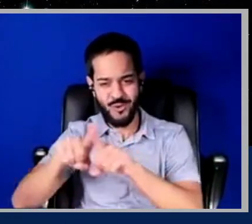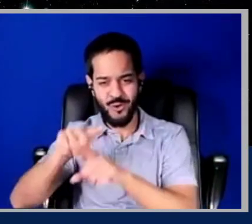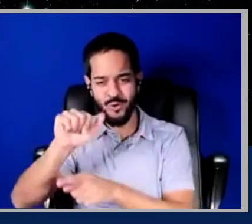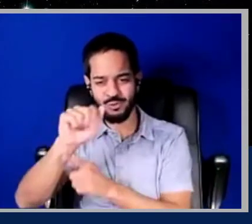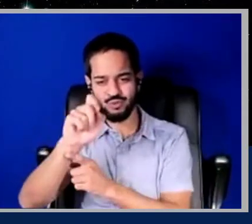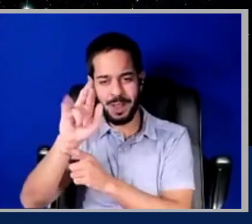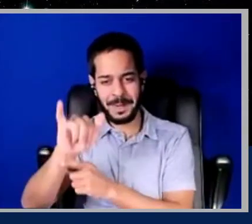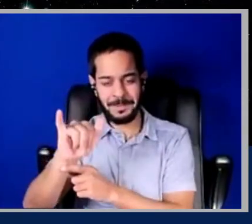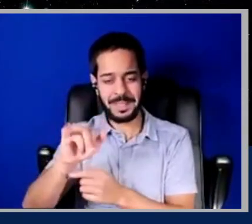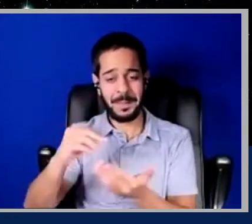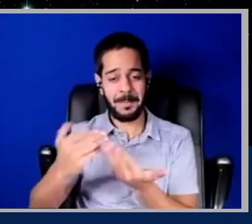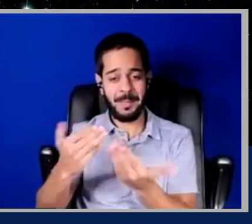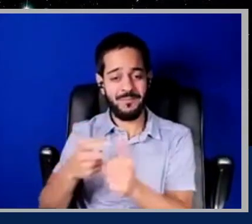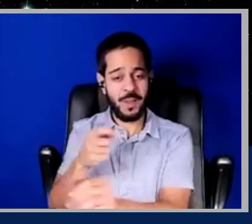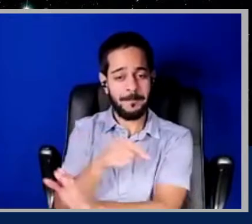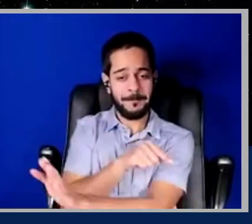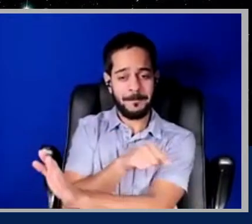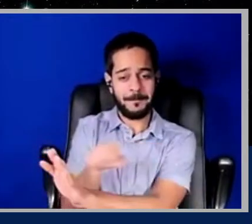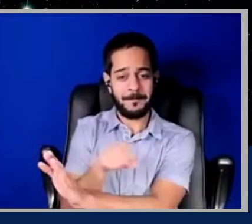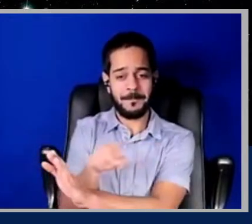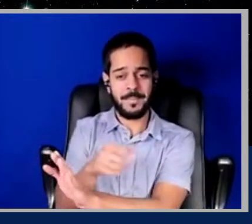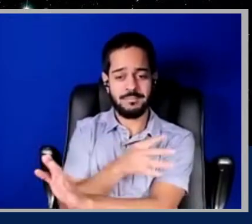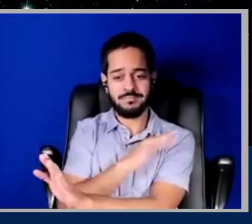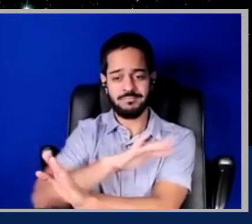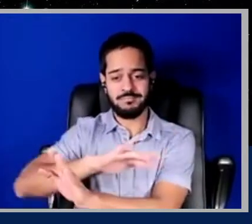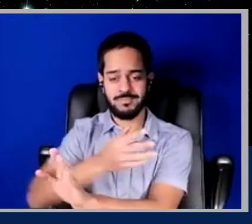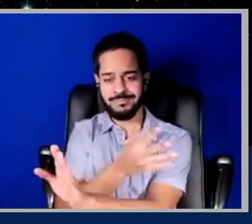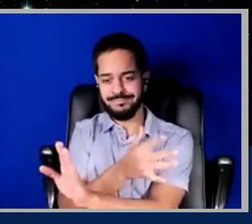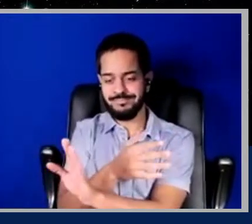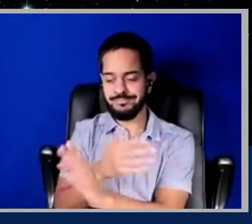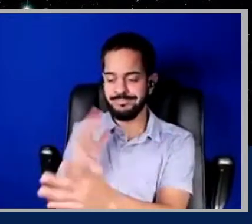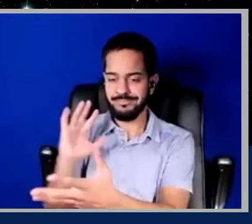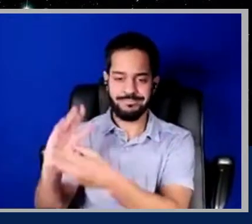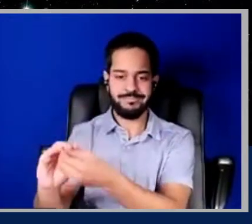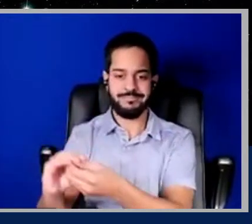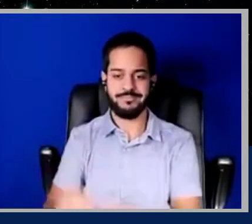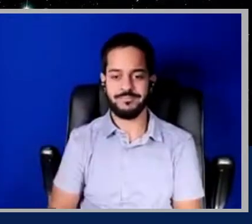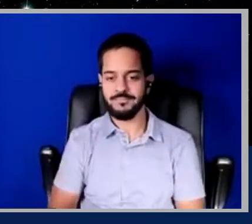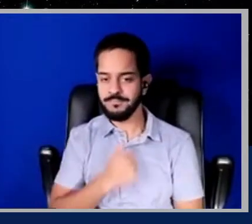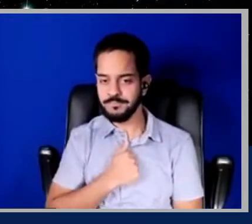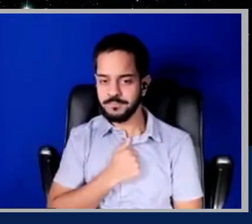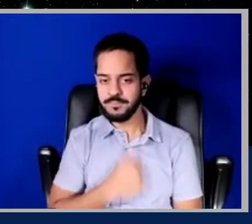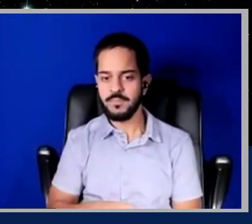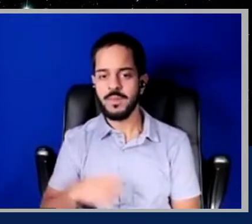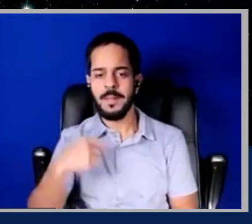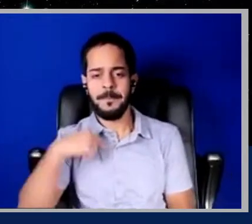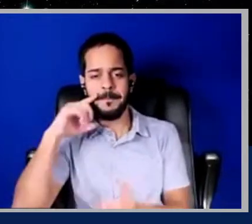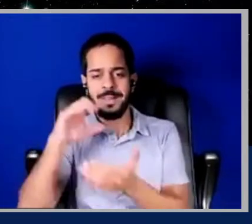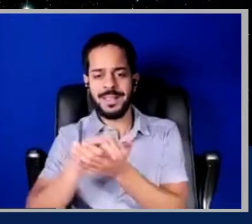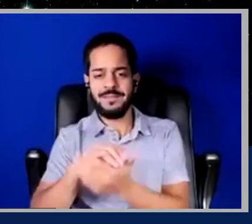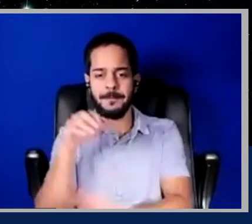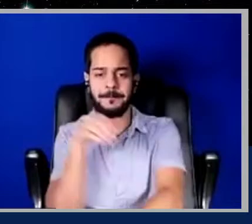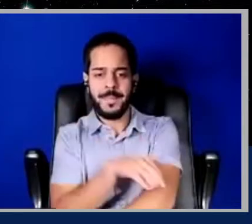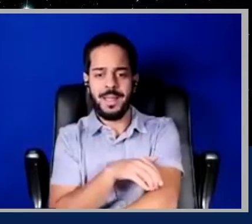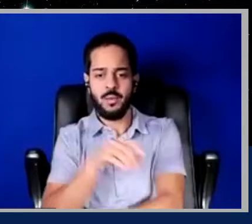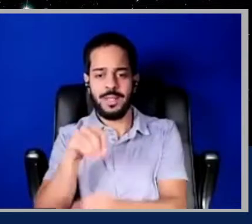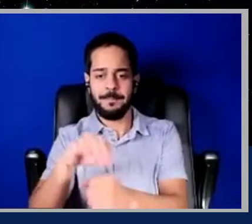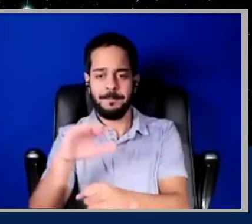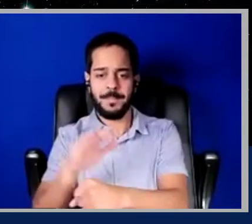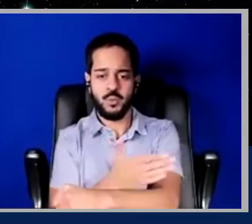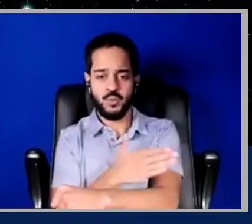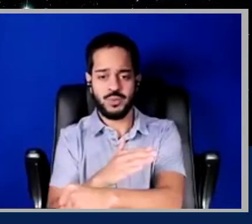I do think that there's a power to music in general. Sound and music have